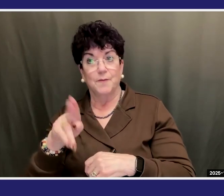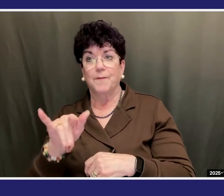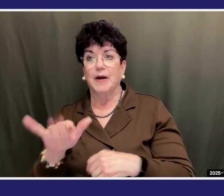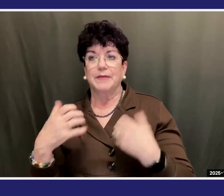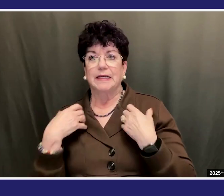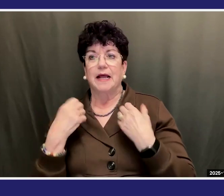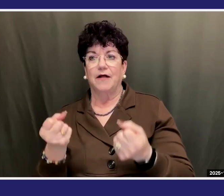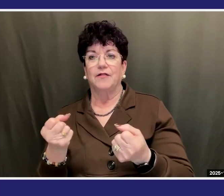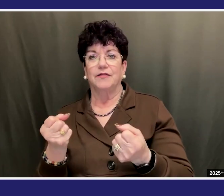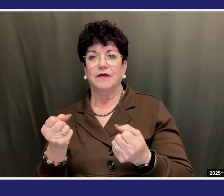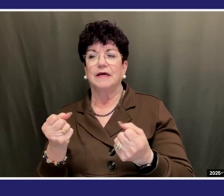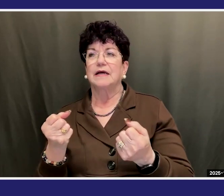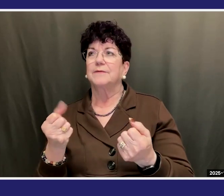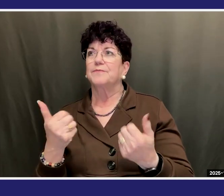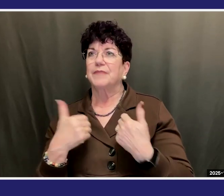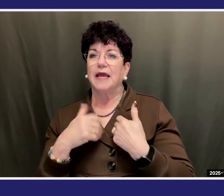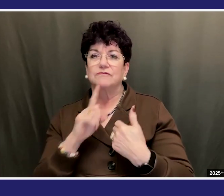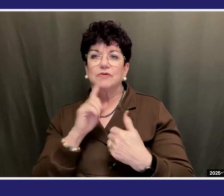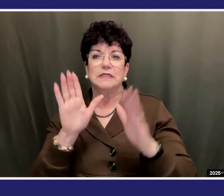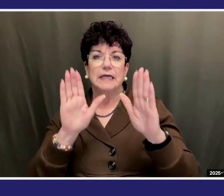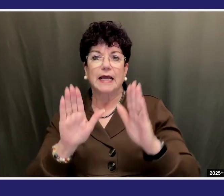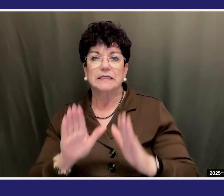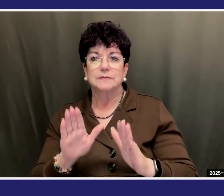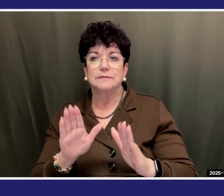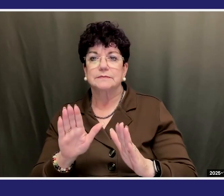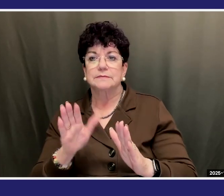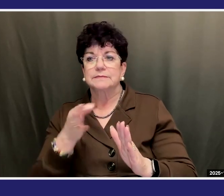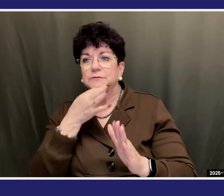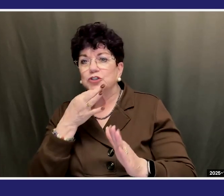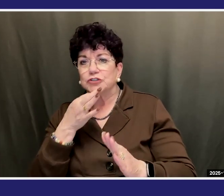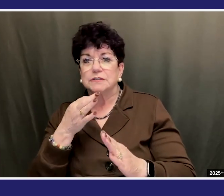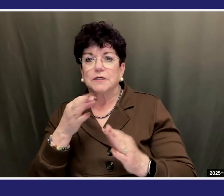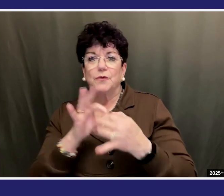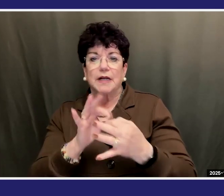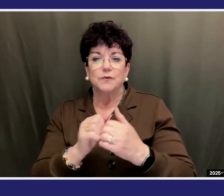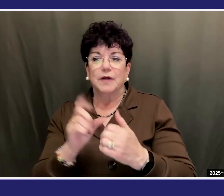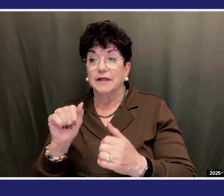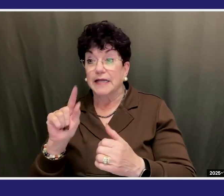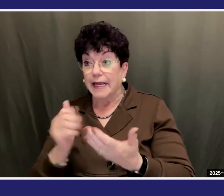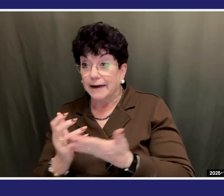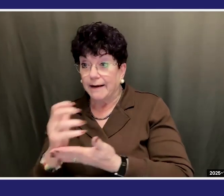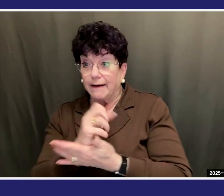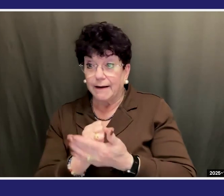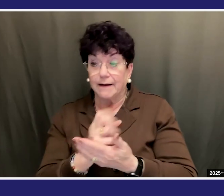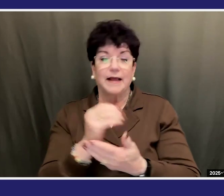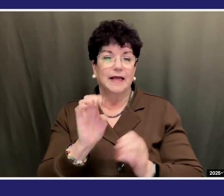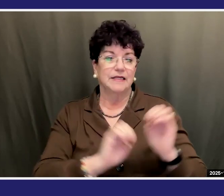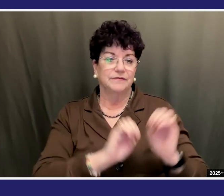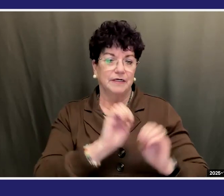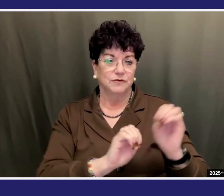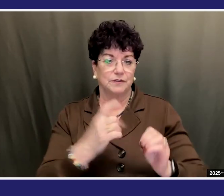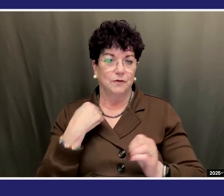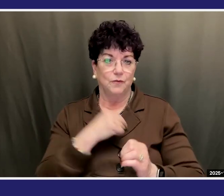is acknowledged to have really great expertise in the areas of data and evaluation. And so we are planning to